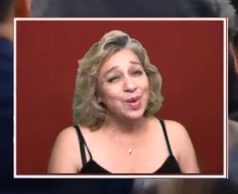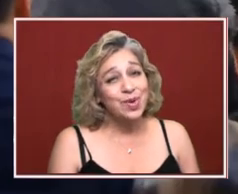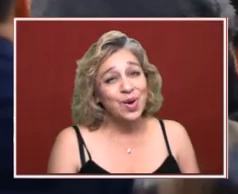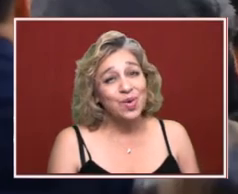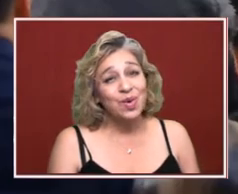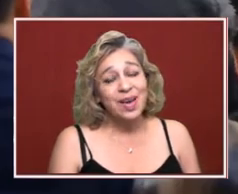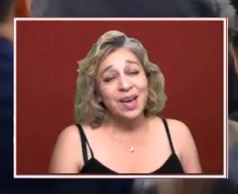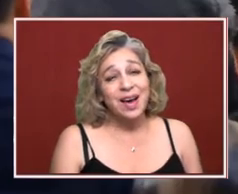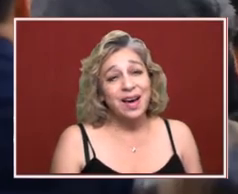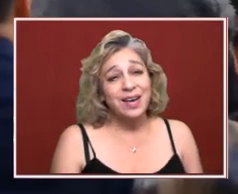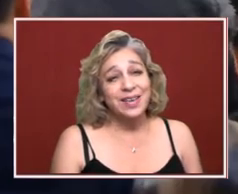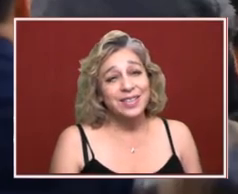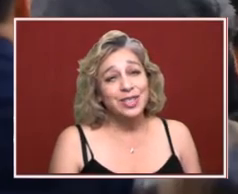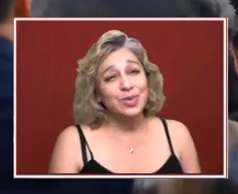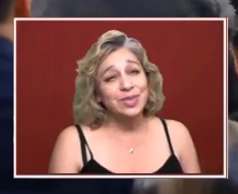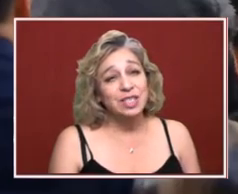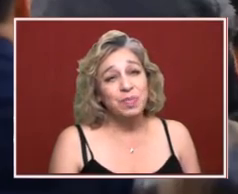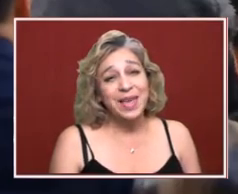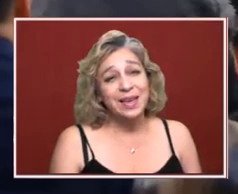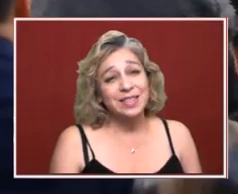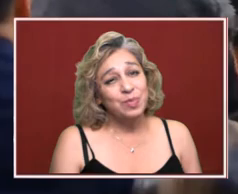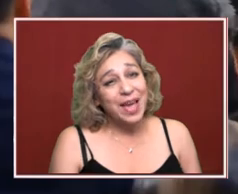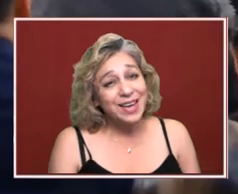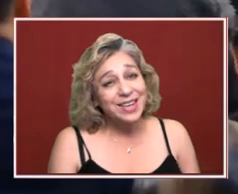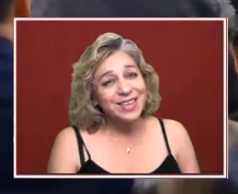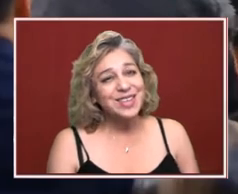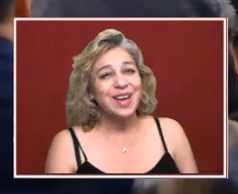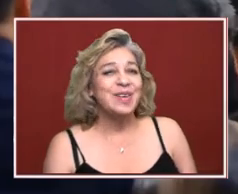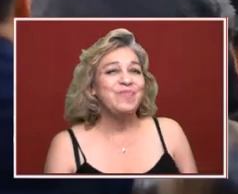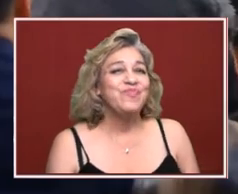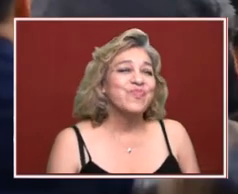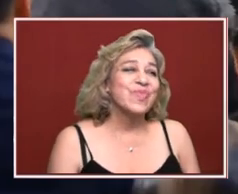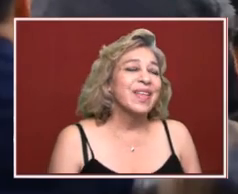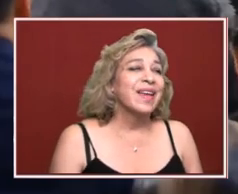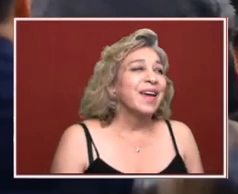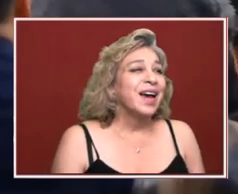people that you know don't speak Spanish.